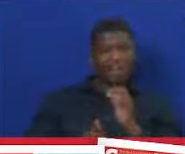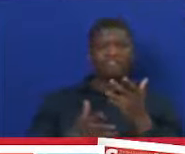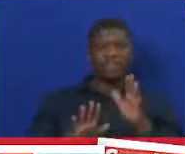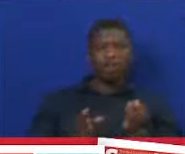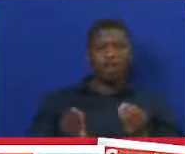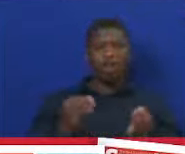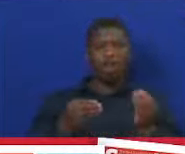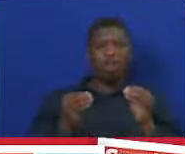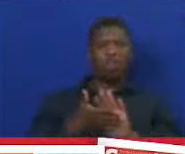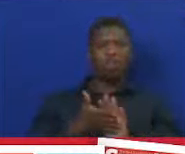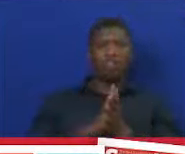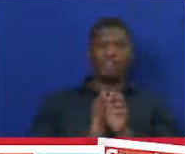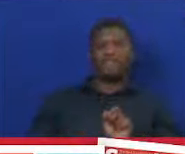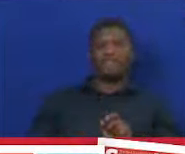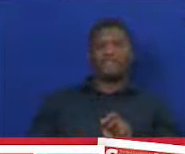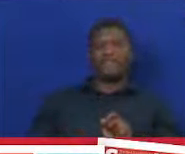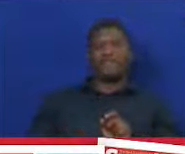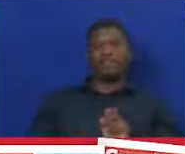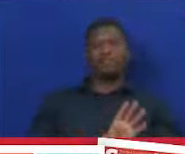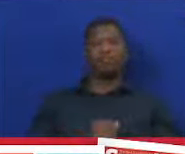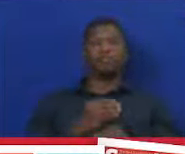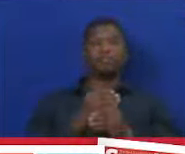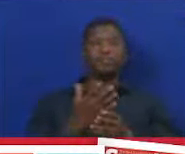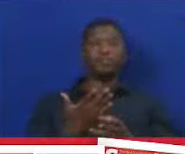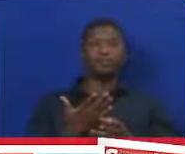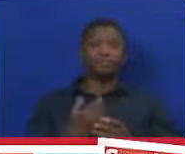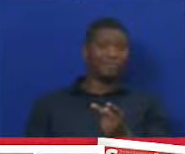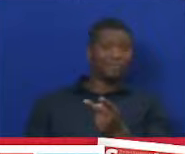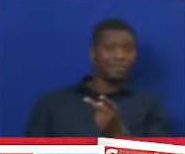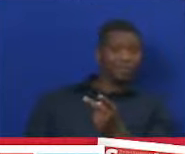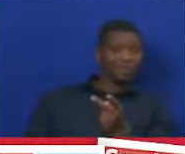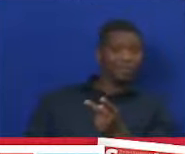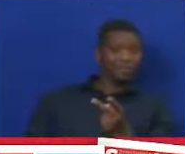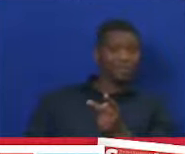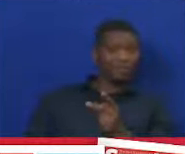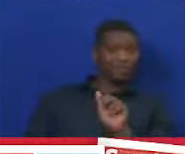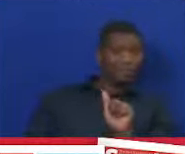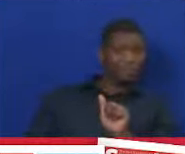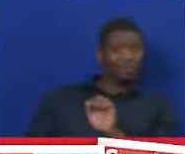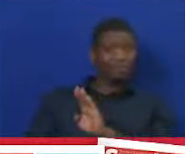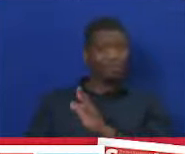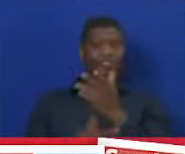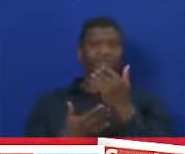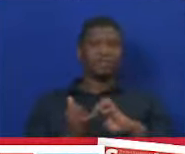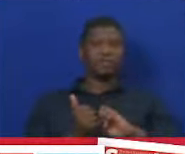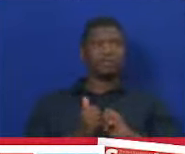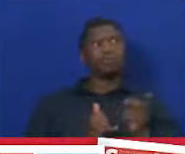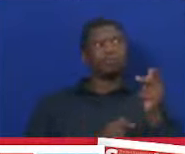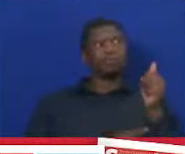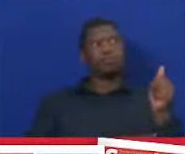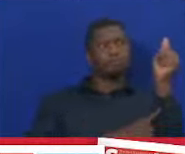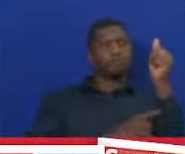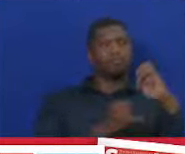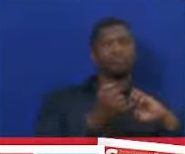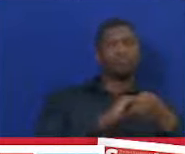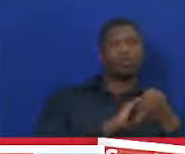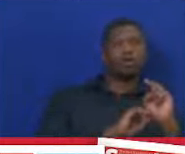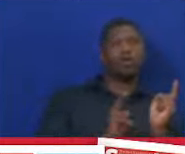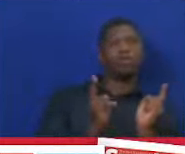and that they had been offered some sort of bribes, and there had